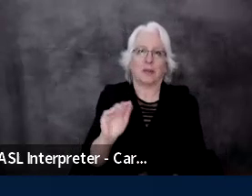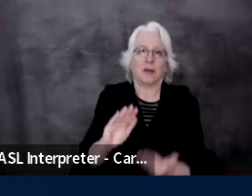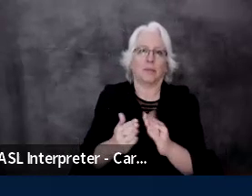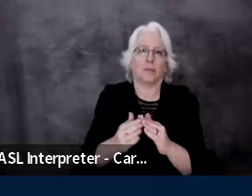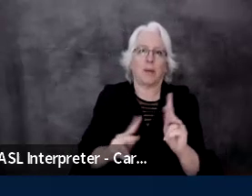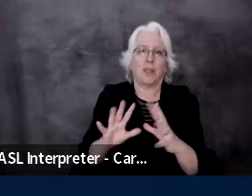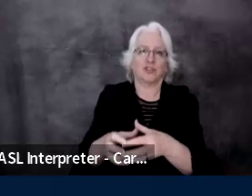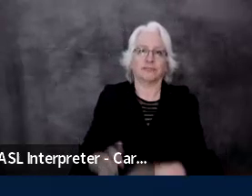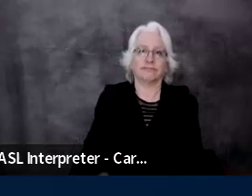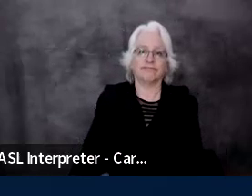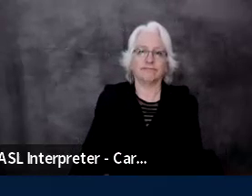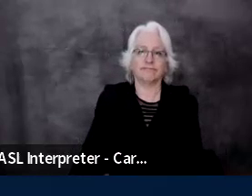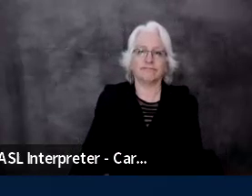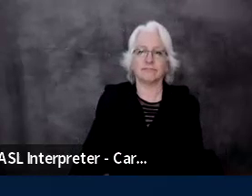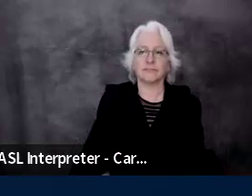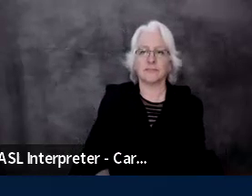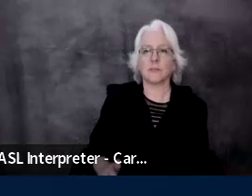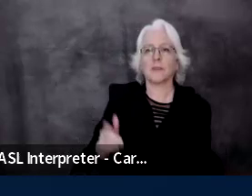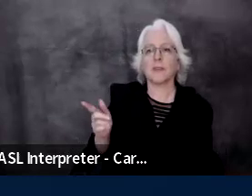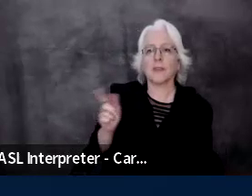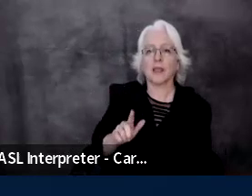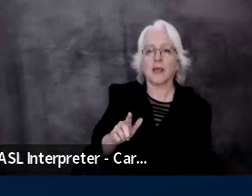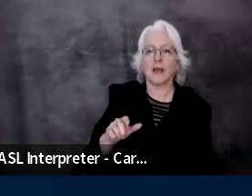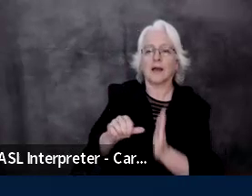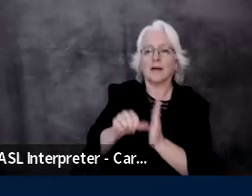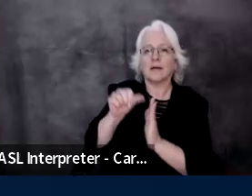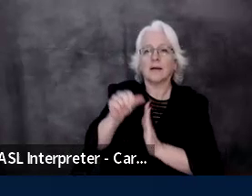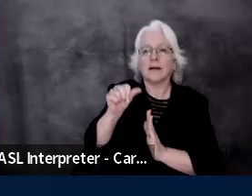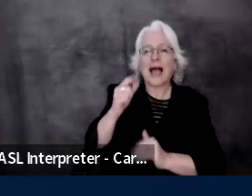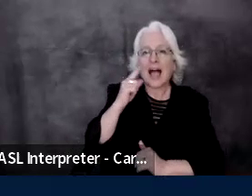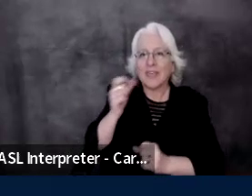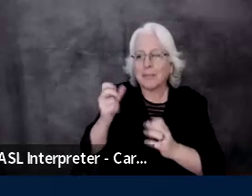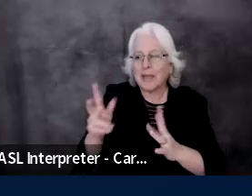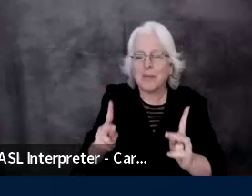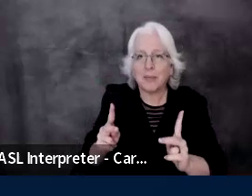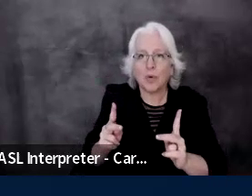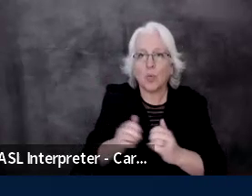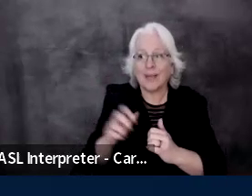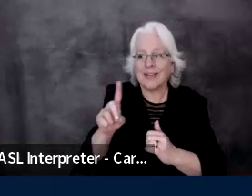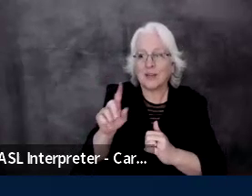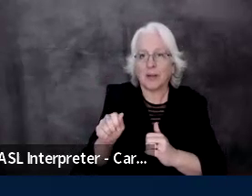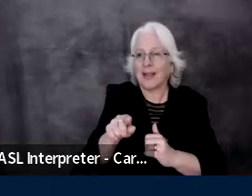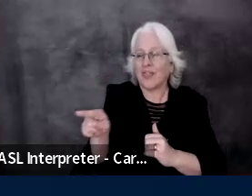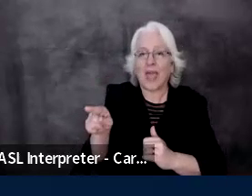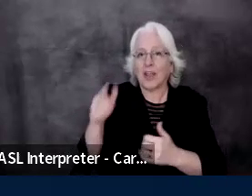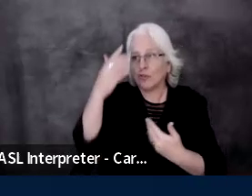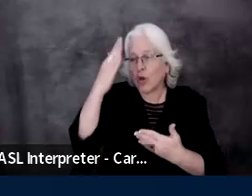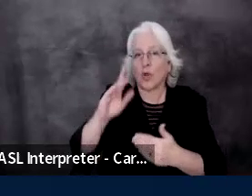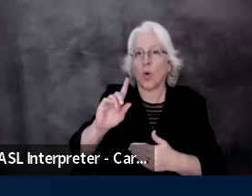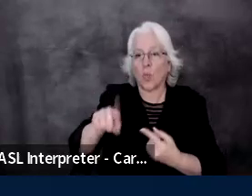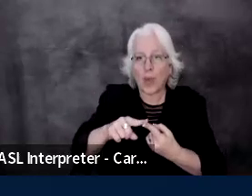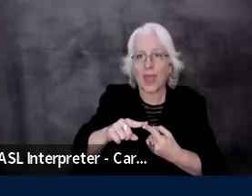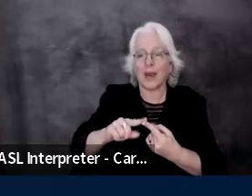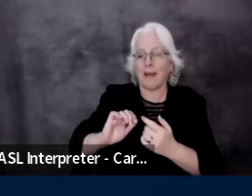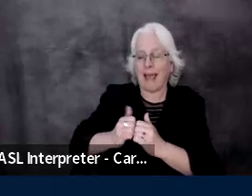As a follow-up, I just think that a lot of people with disabilities are not aware of when and how AI is being used. So I think it's important